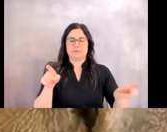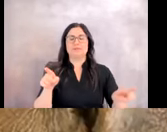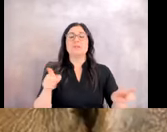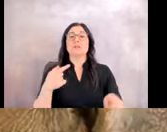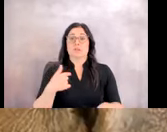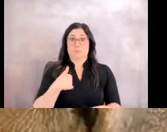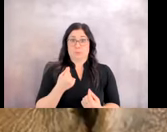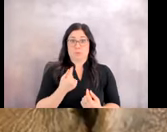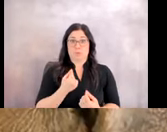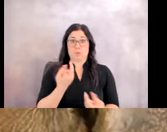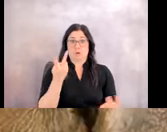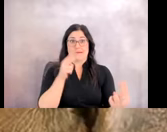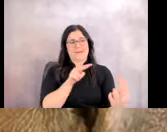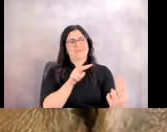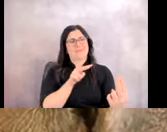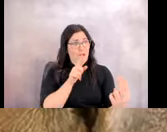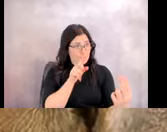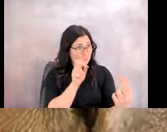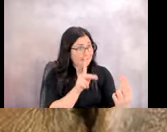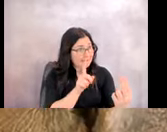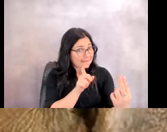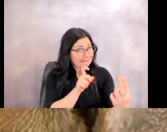look a student in the eye and ask them if they're okay.